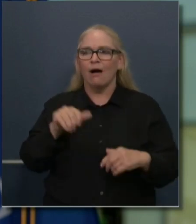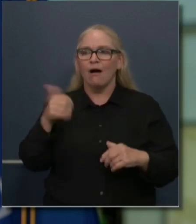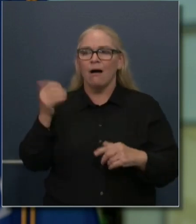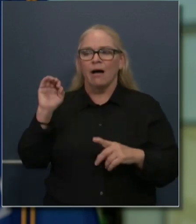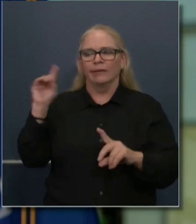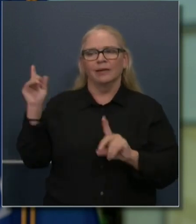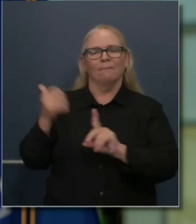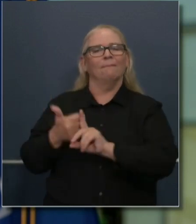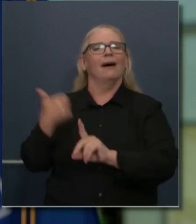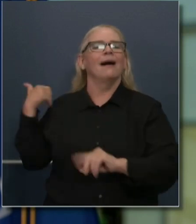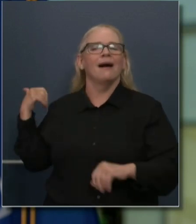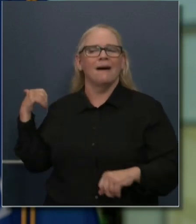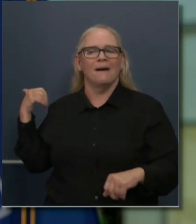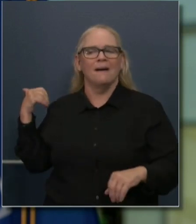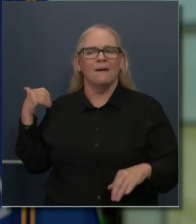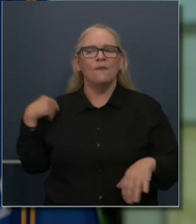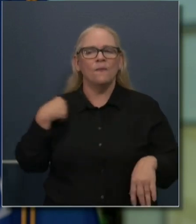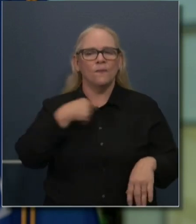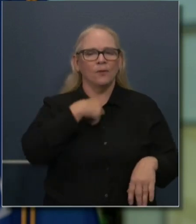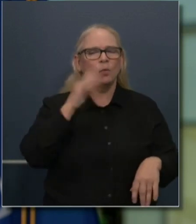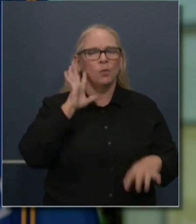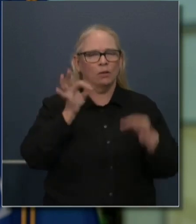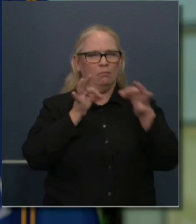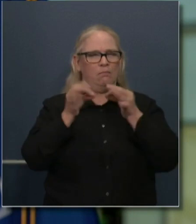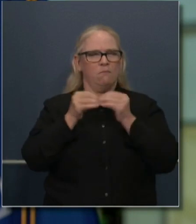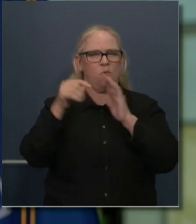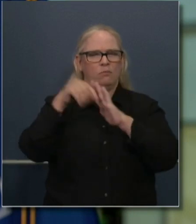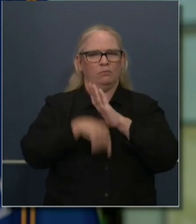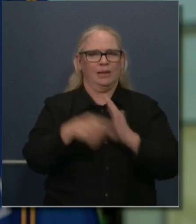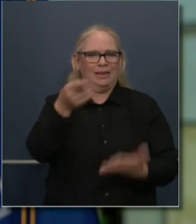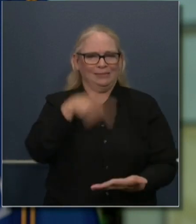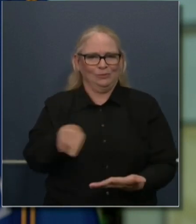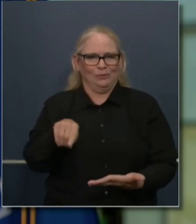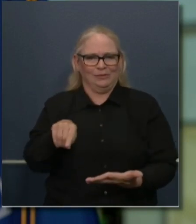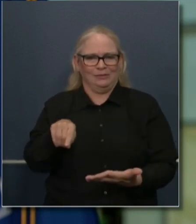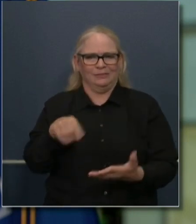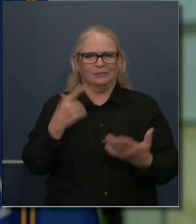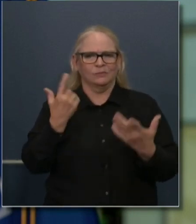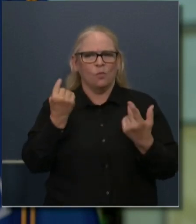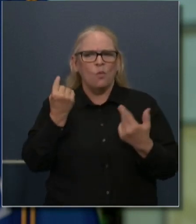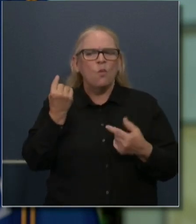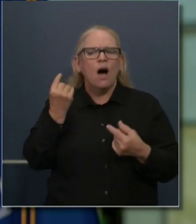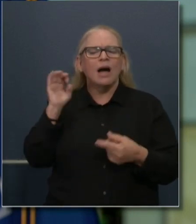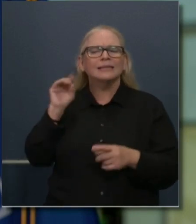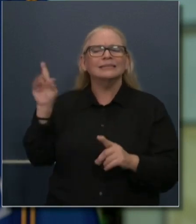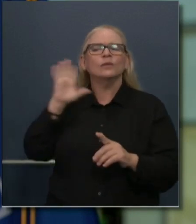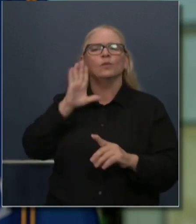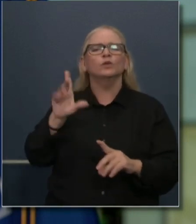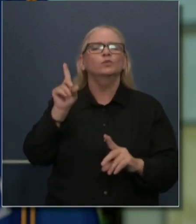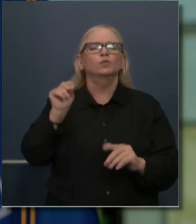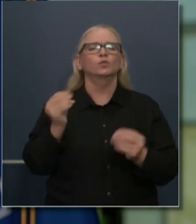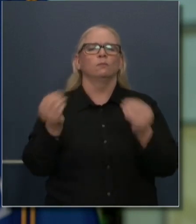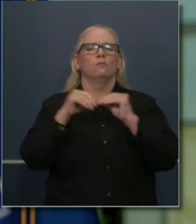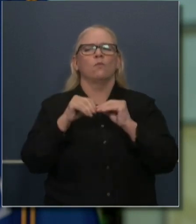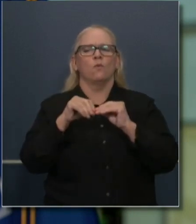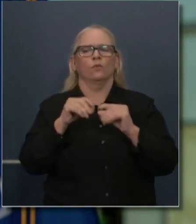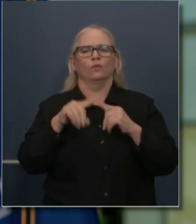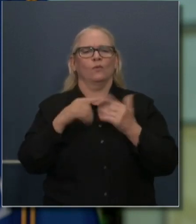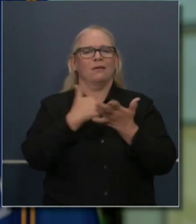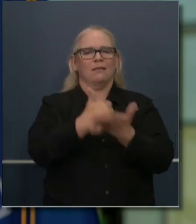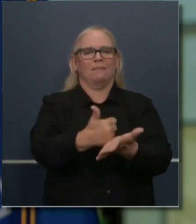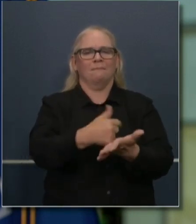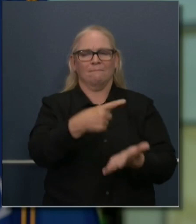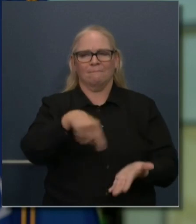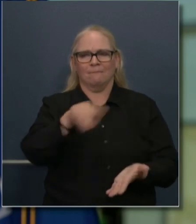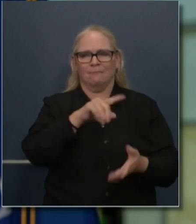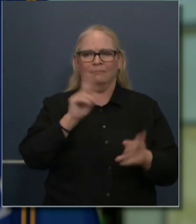lot more about that and next week, and what EDD will be doing in addition to all the new people that we put on the